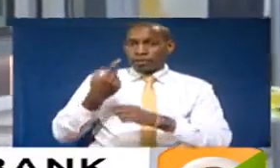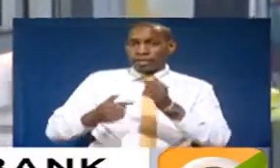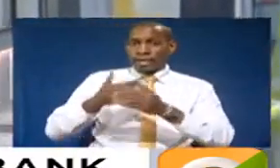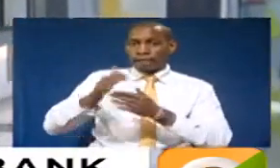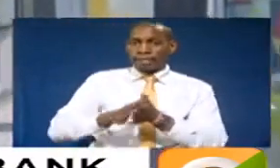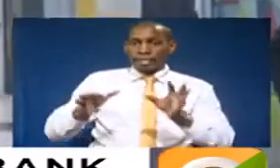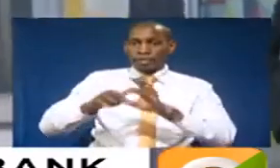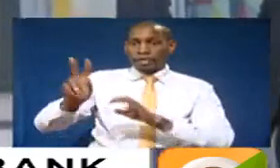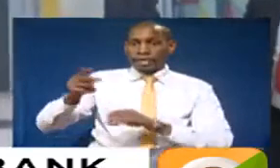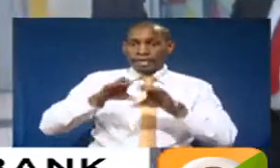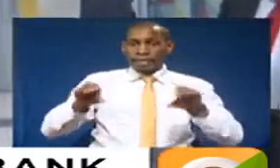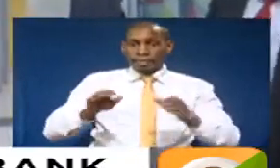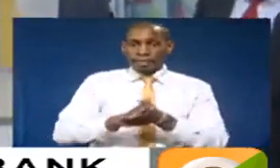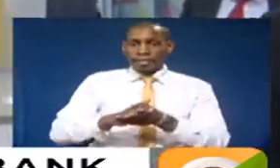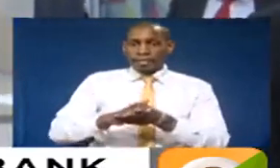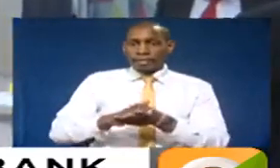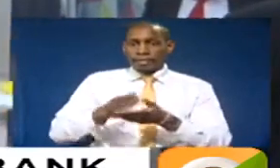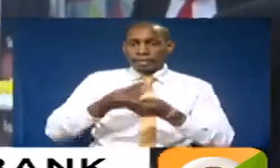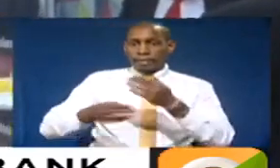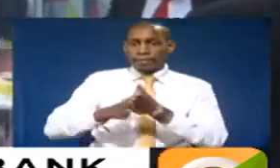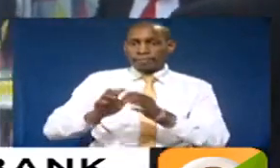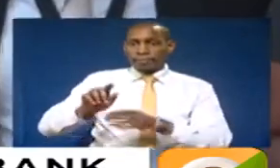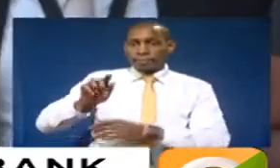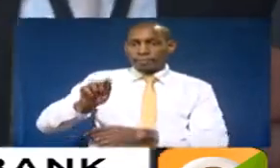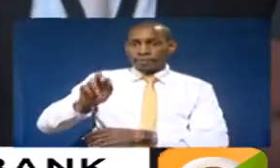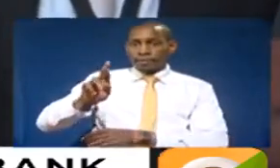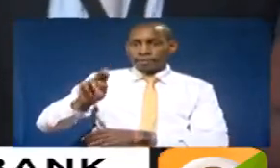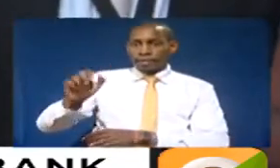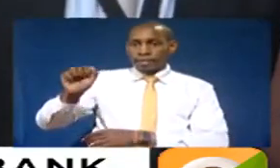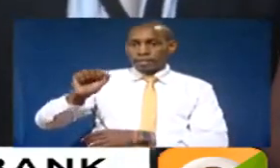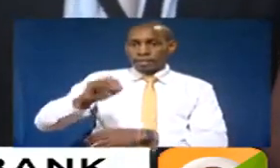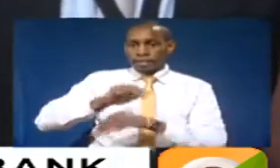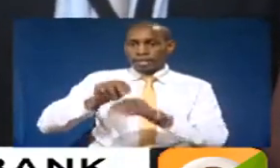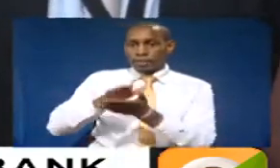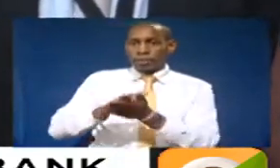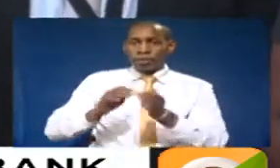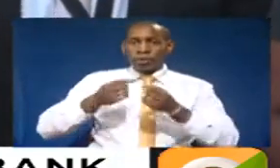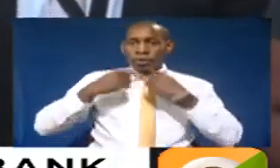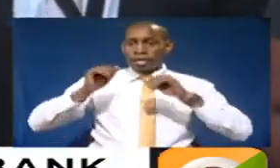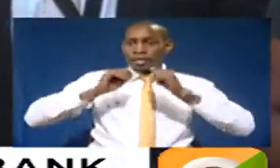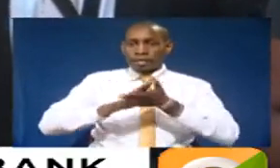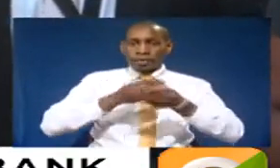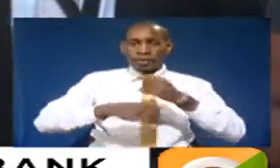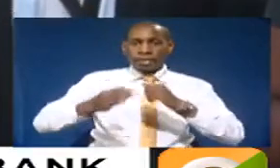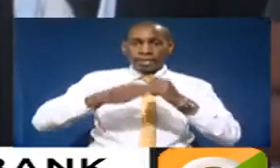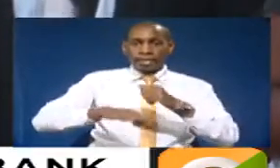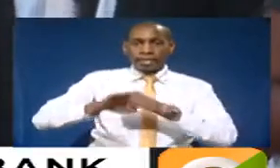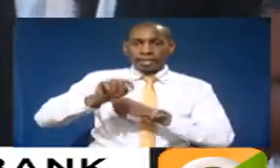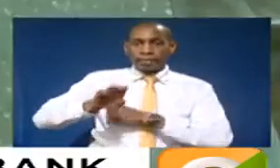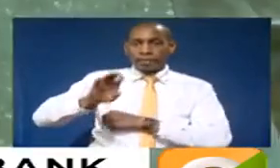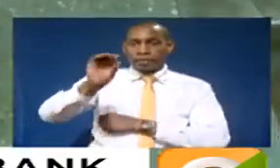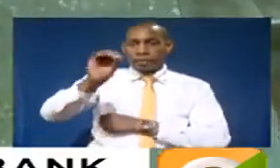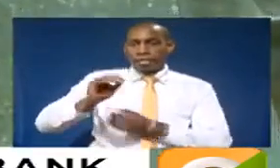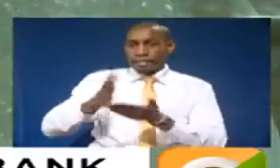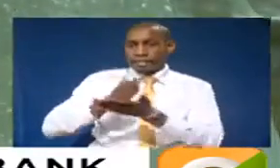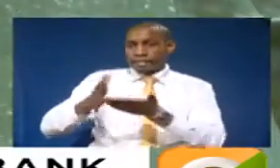entered the Kenyan market with a buyout of Transnational Bank. Centum Investments announced the agreement to sell 83.4% of its